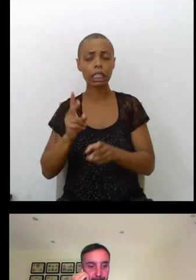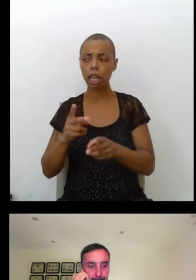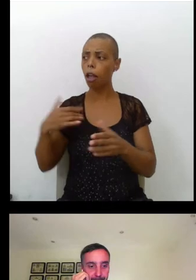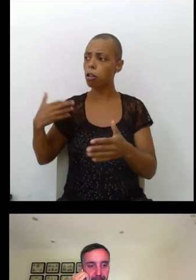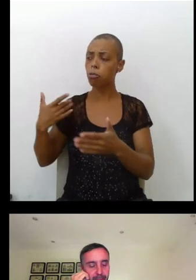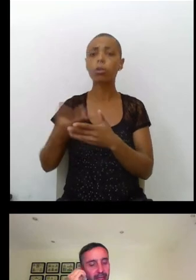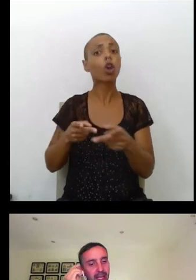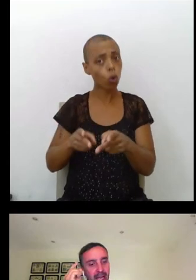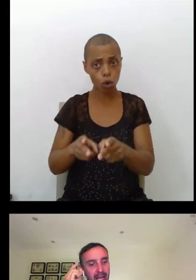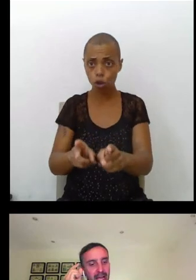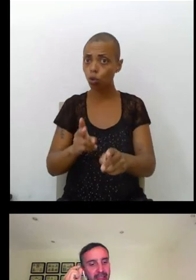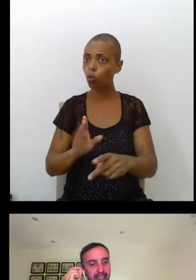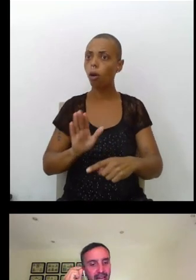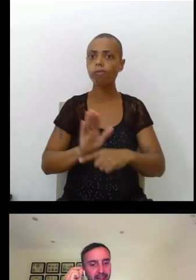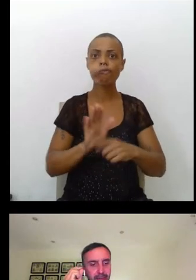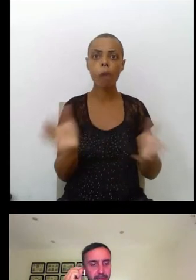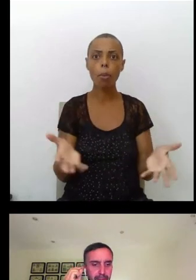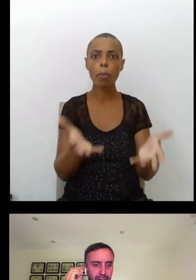architecture